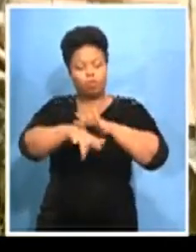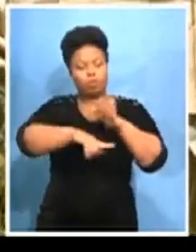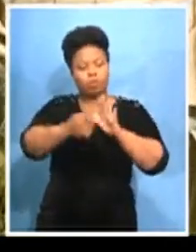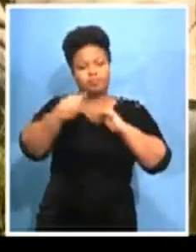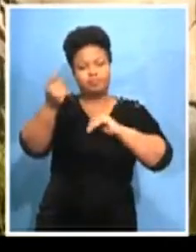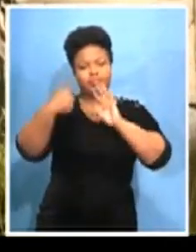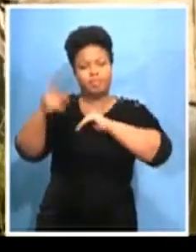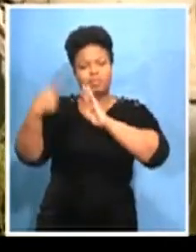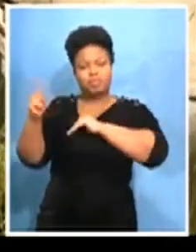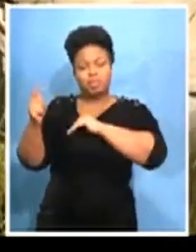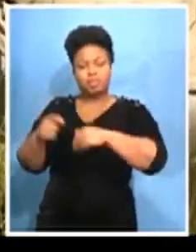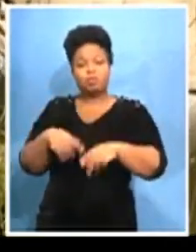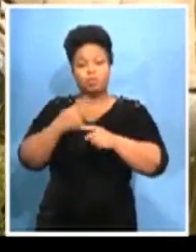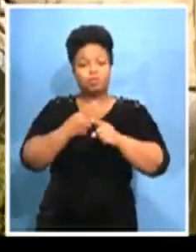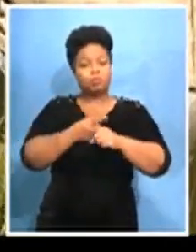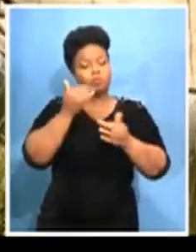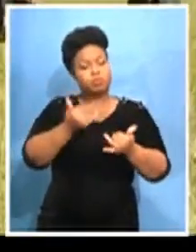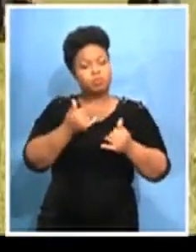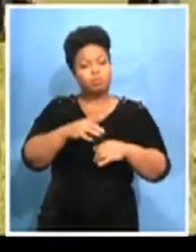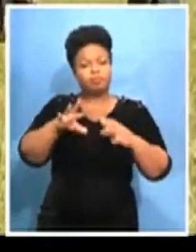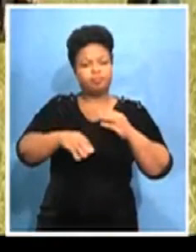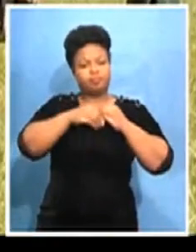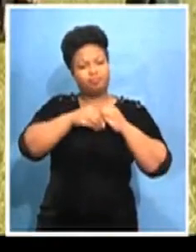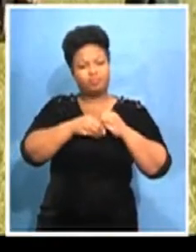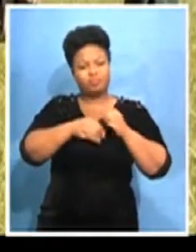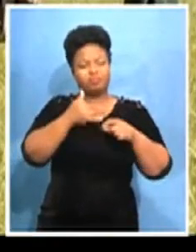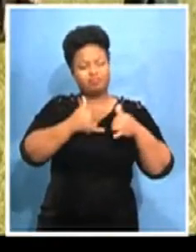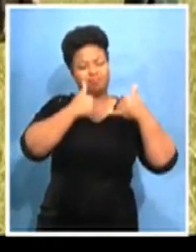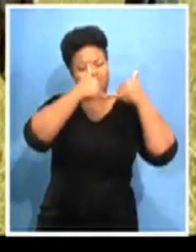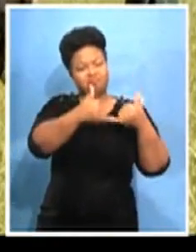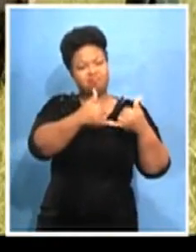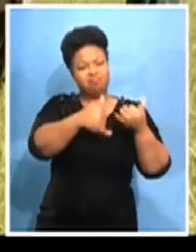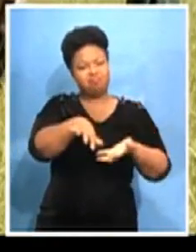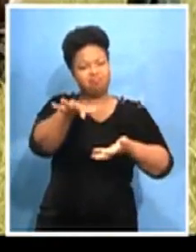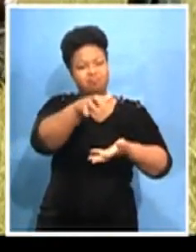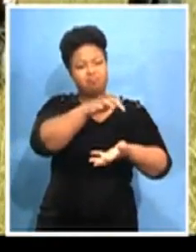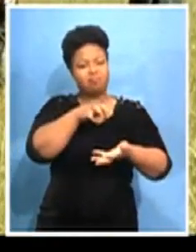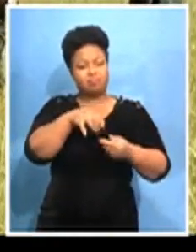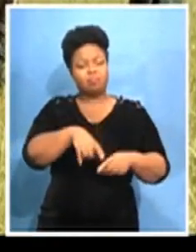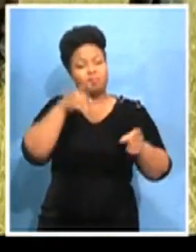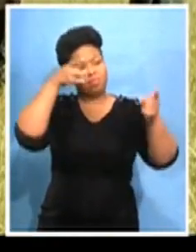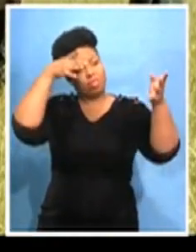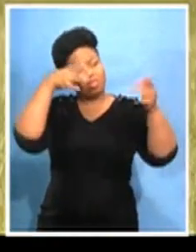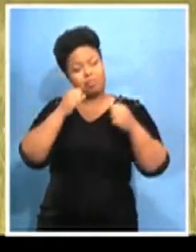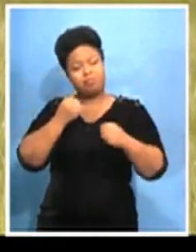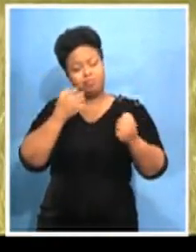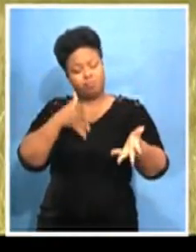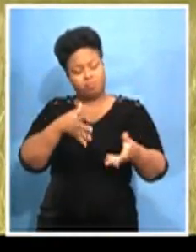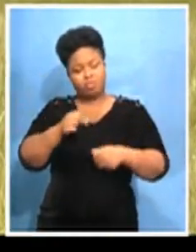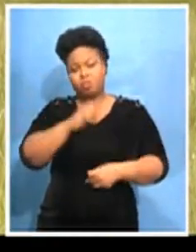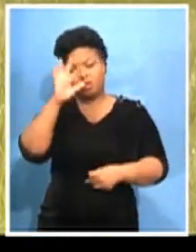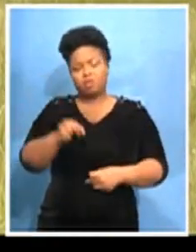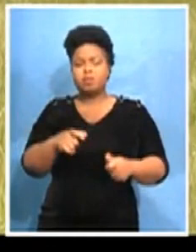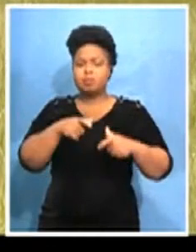to a prized trophy collection. The hunting industry in South Africa is big business. Statistics